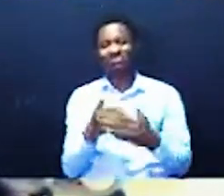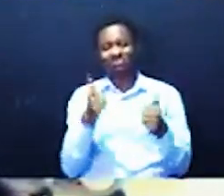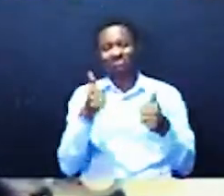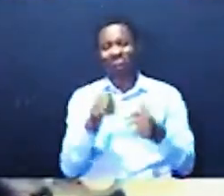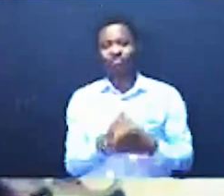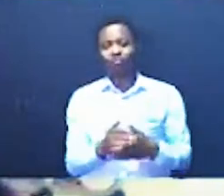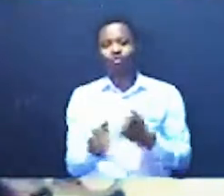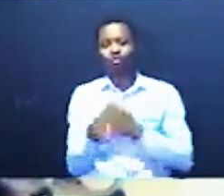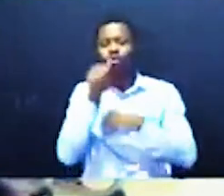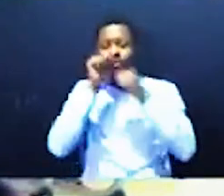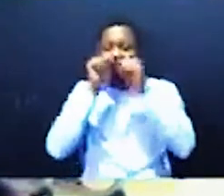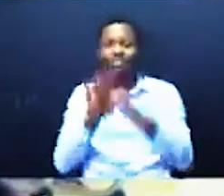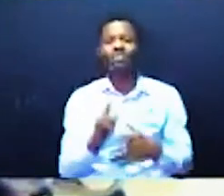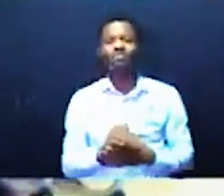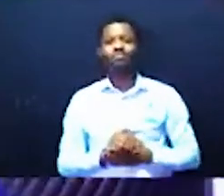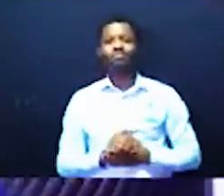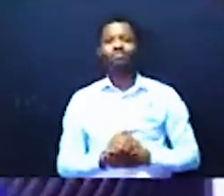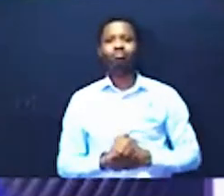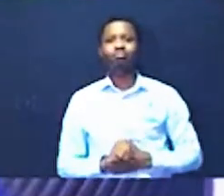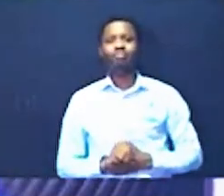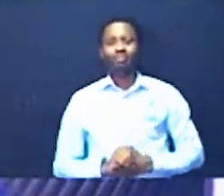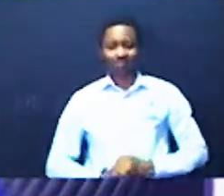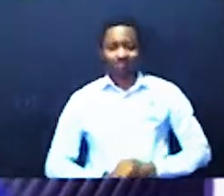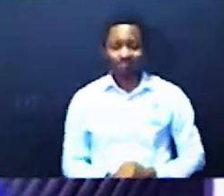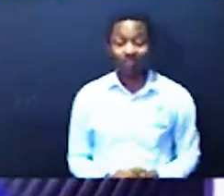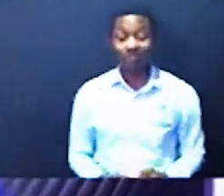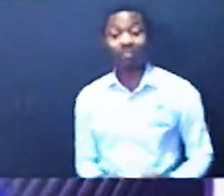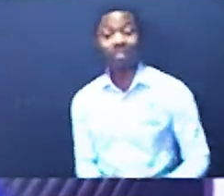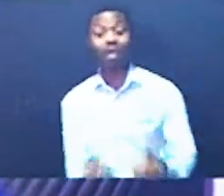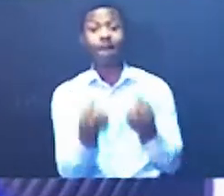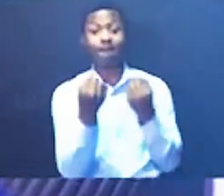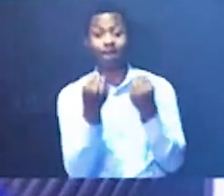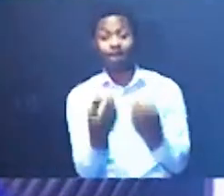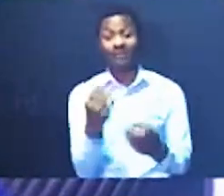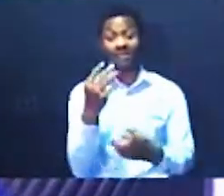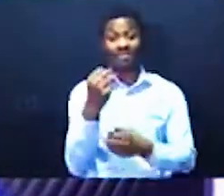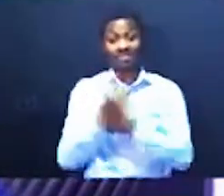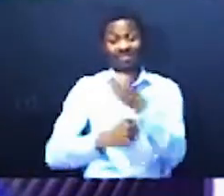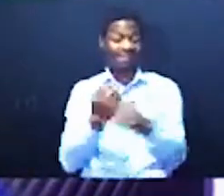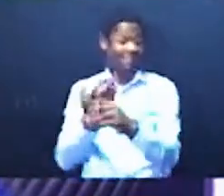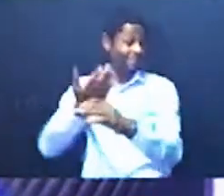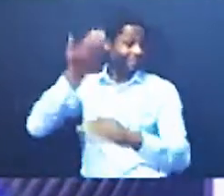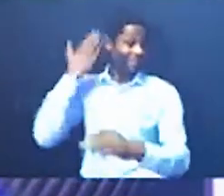Yeah. God bless you. Now, many years ago,